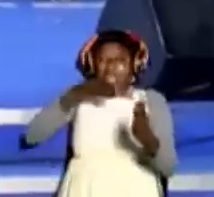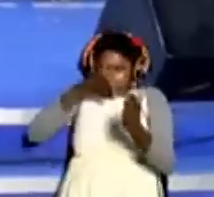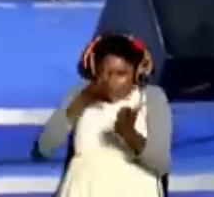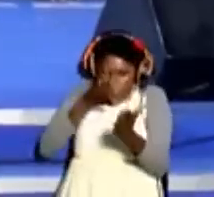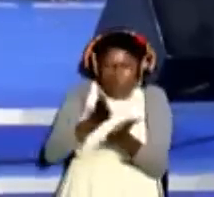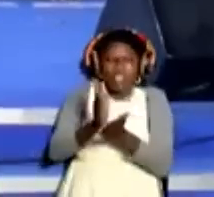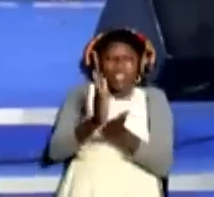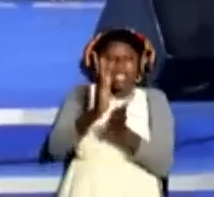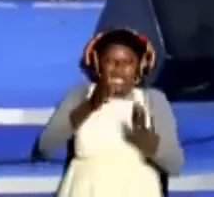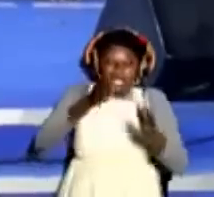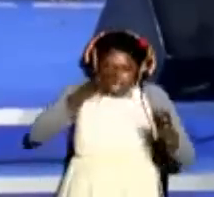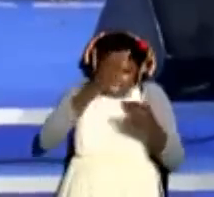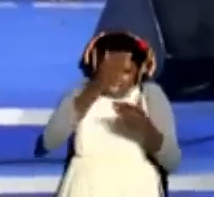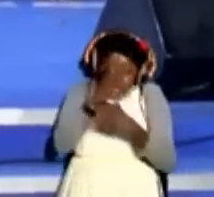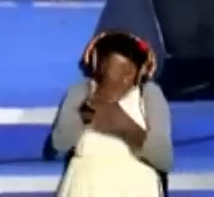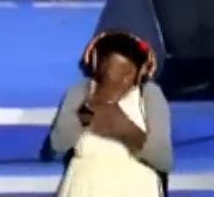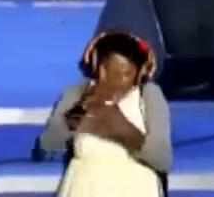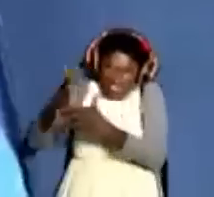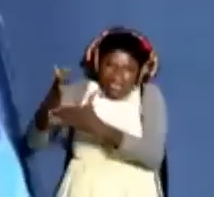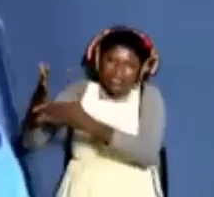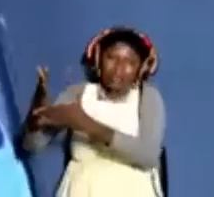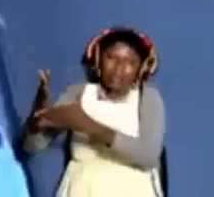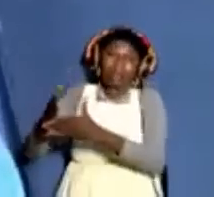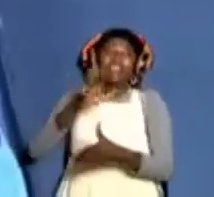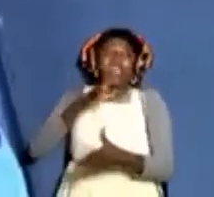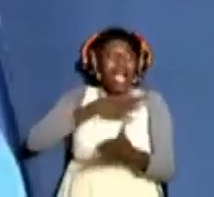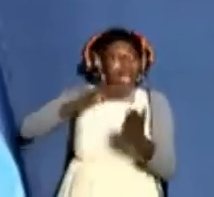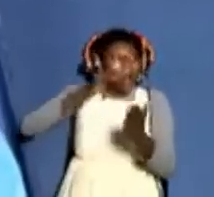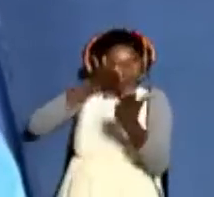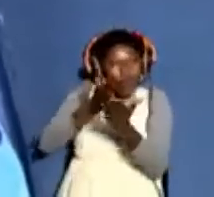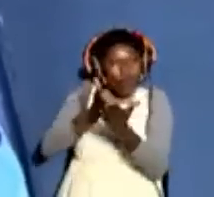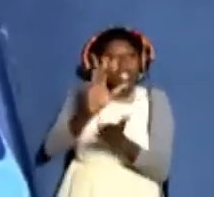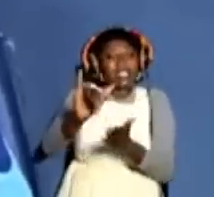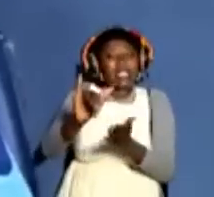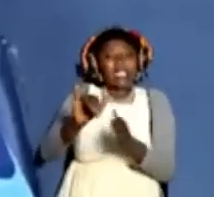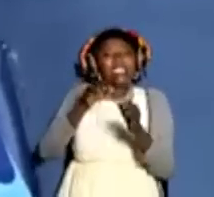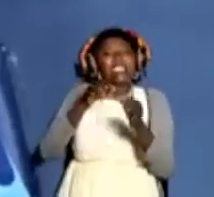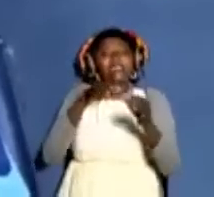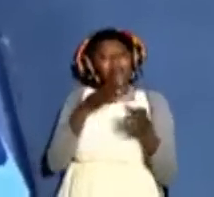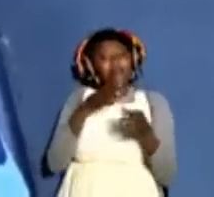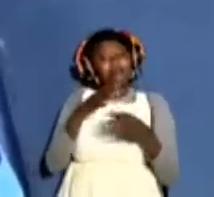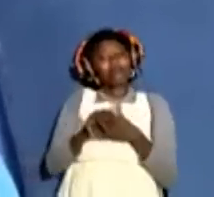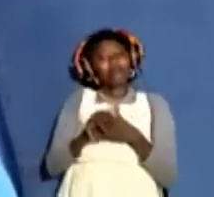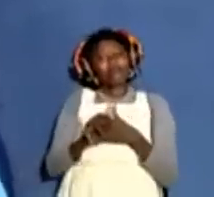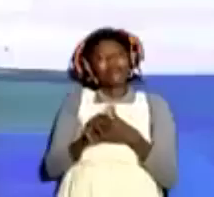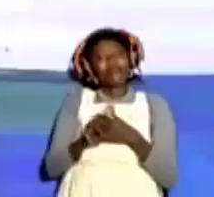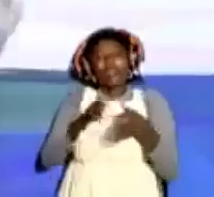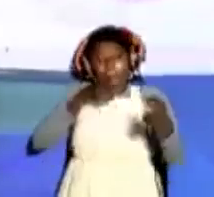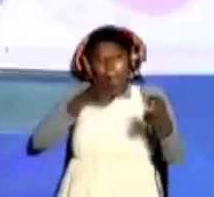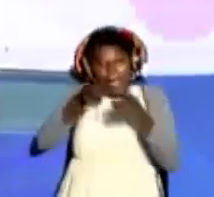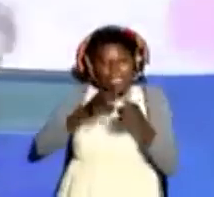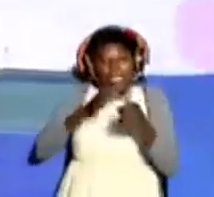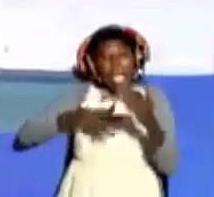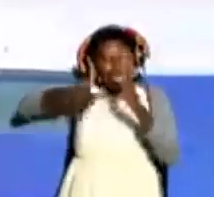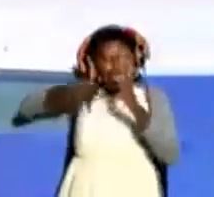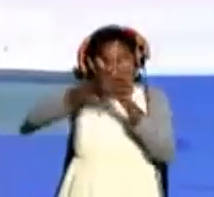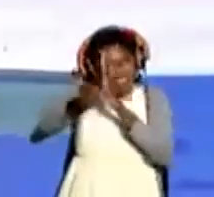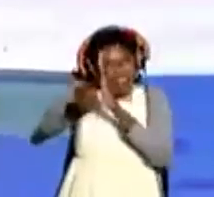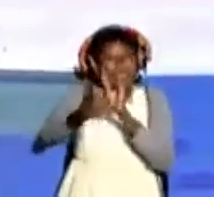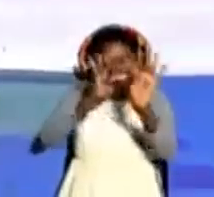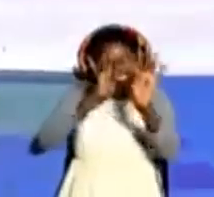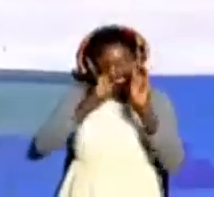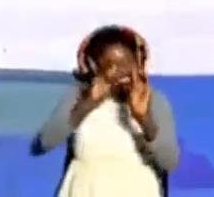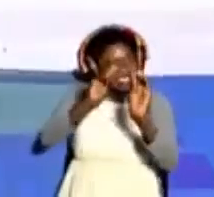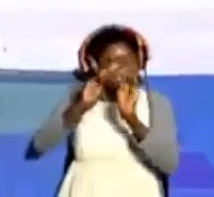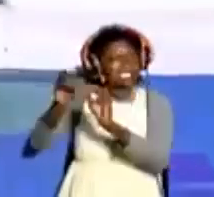Accurately dividing and rightly handling and skillfully